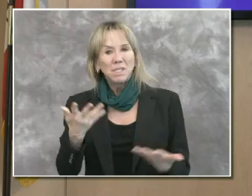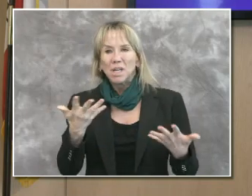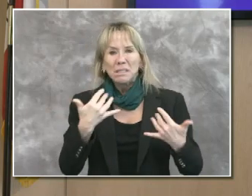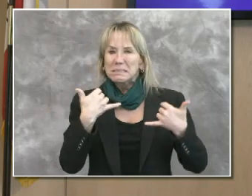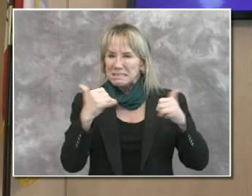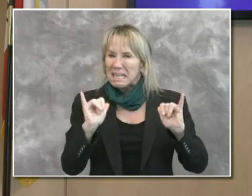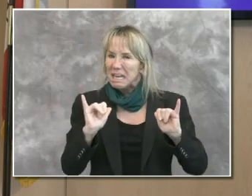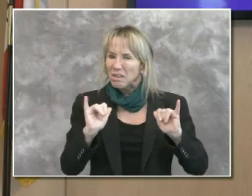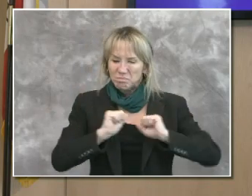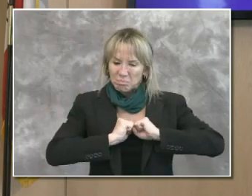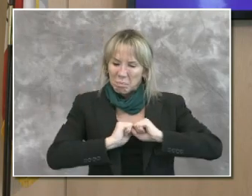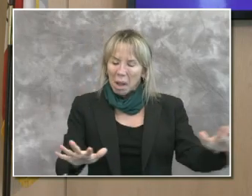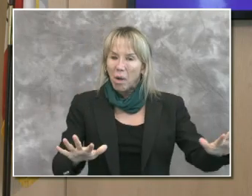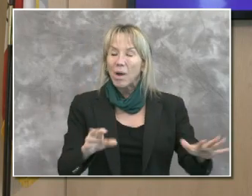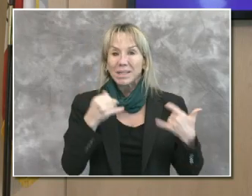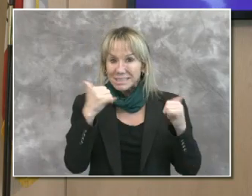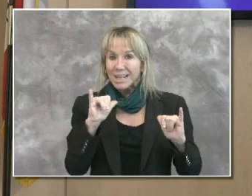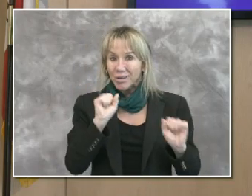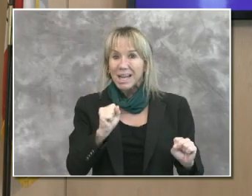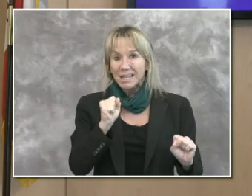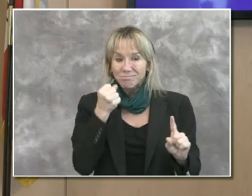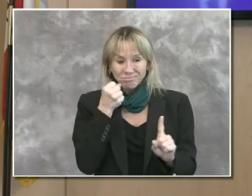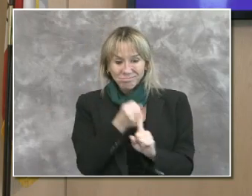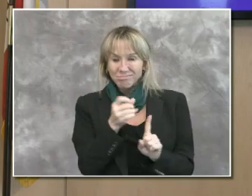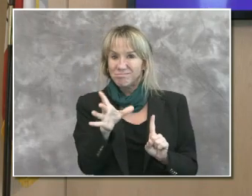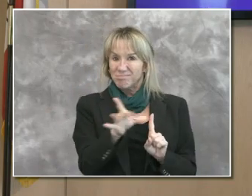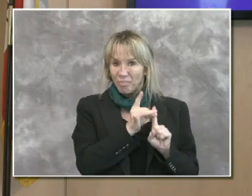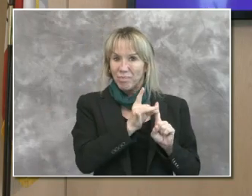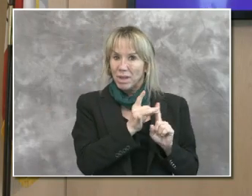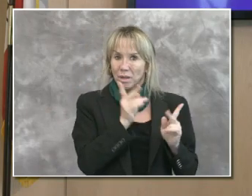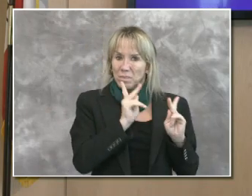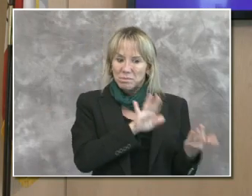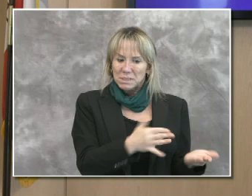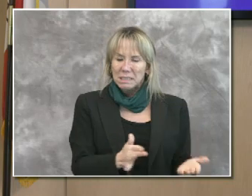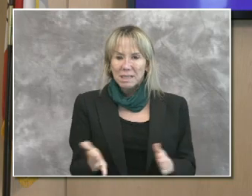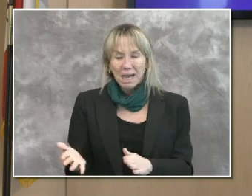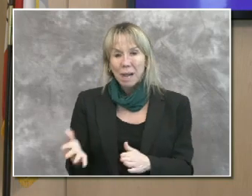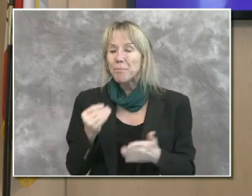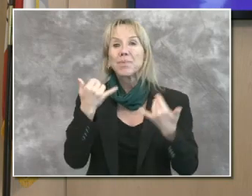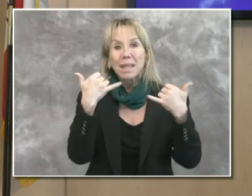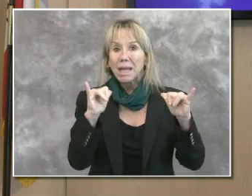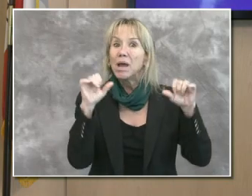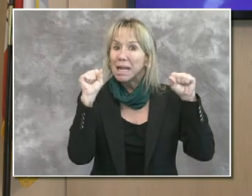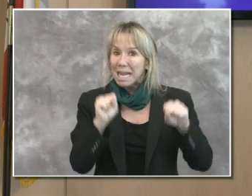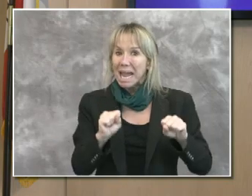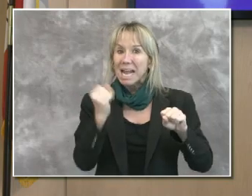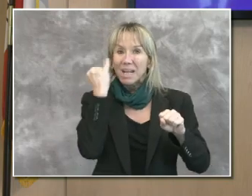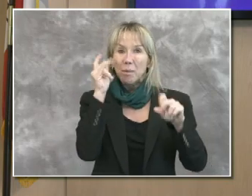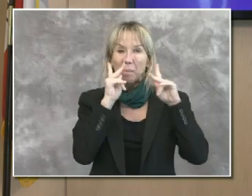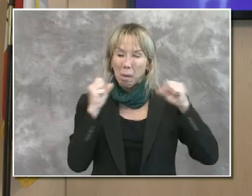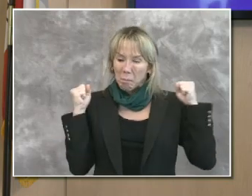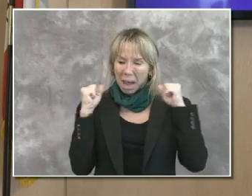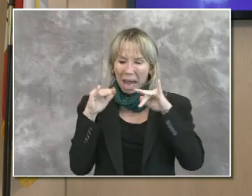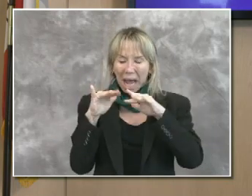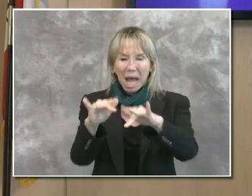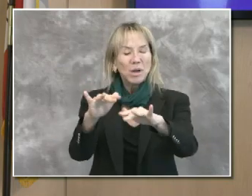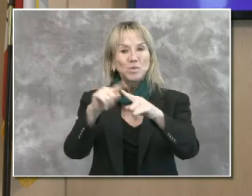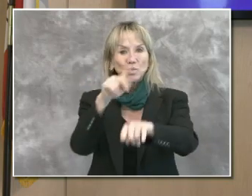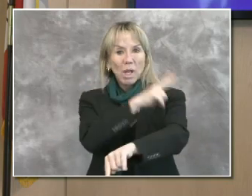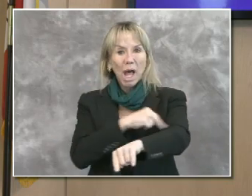contagious. It is just as deadly. It has the exact same ability to overwhelm our hospital systems as it did at the